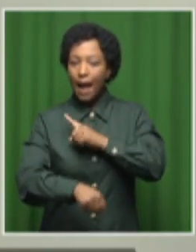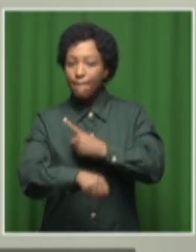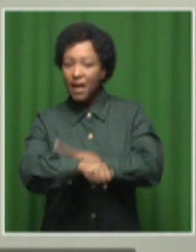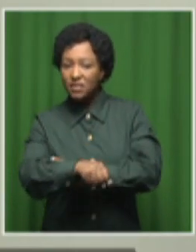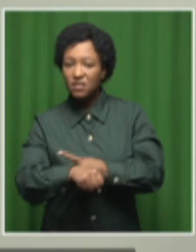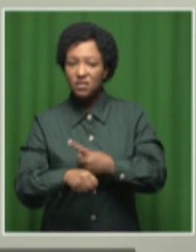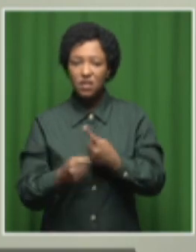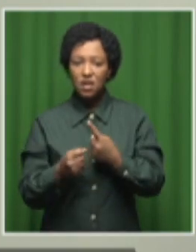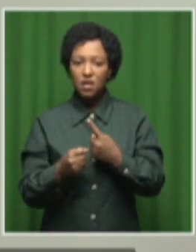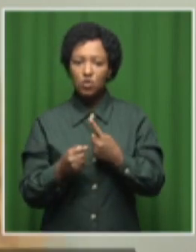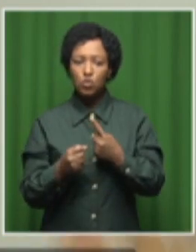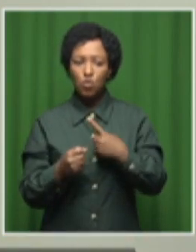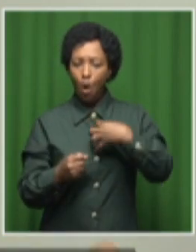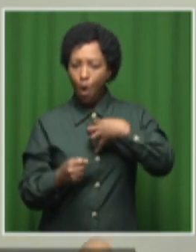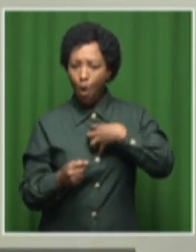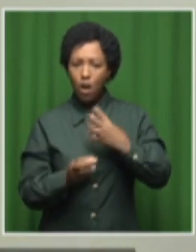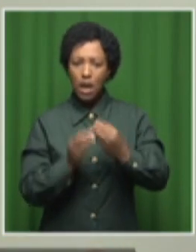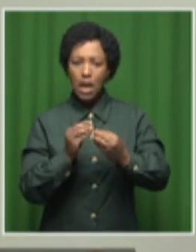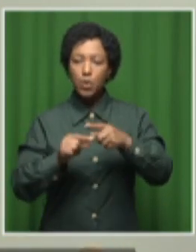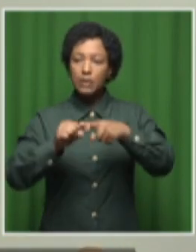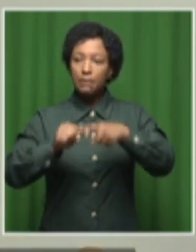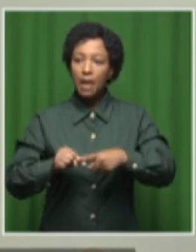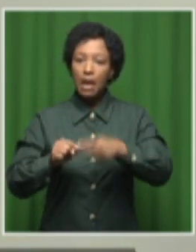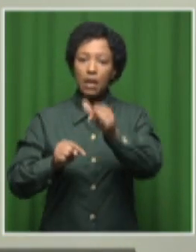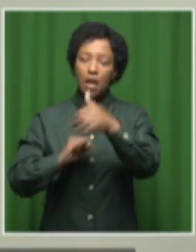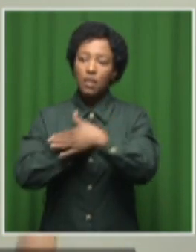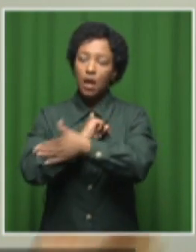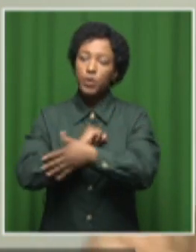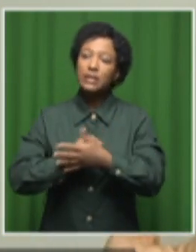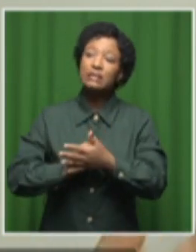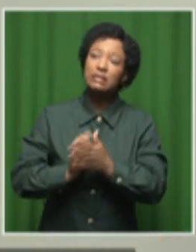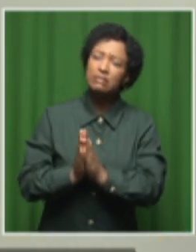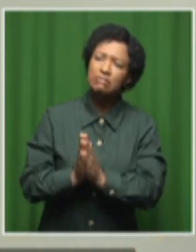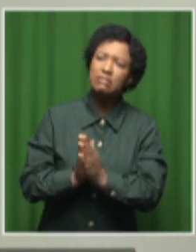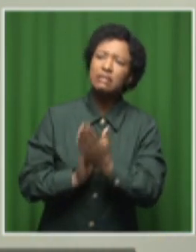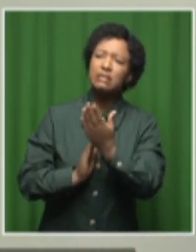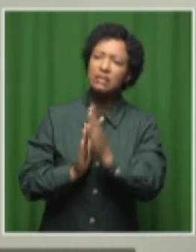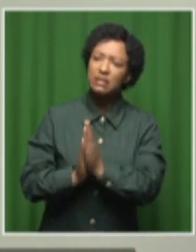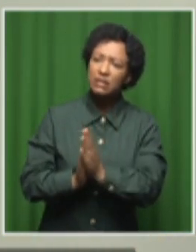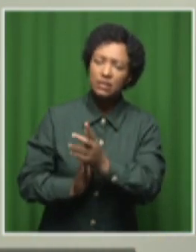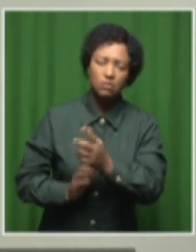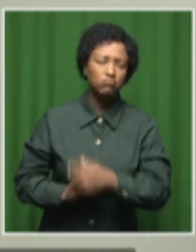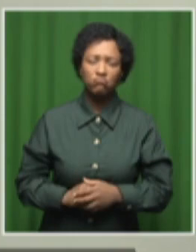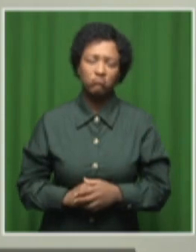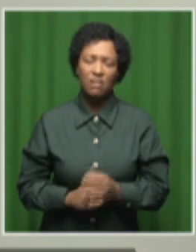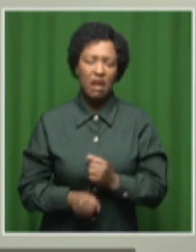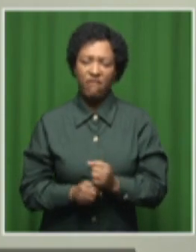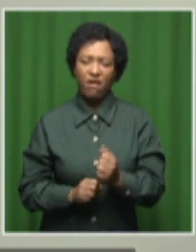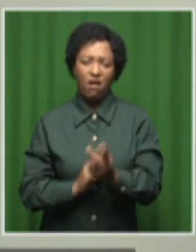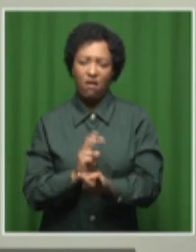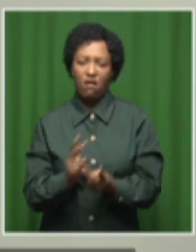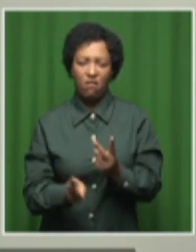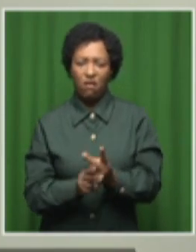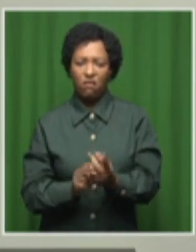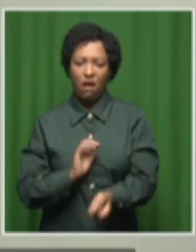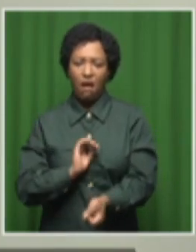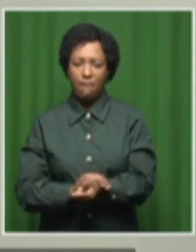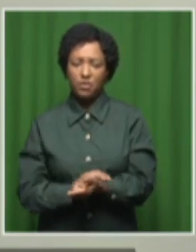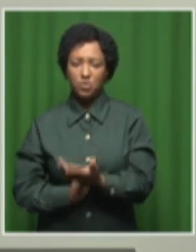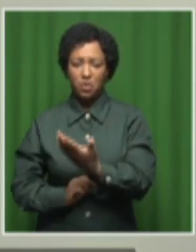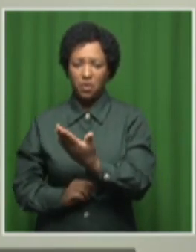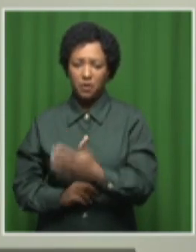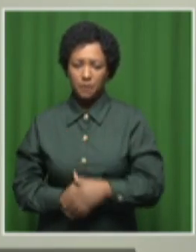and capabilities, where we depend on others and we put our fate and destiny in the hands of others. And I must